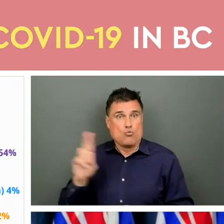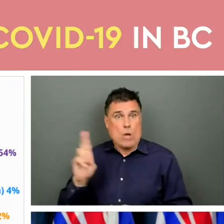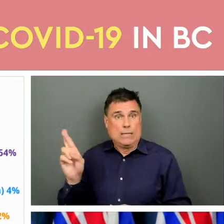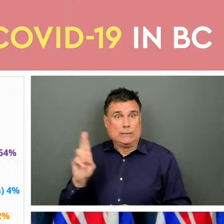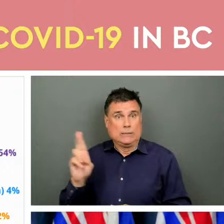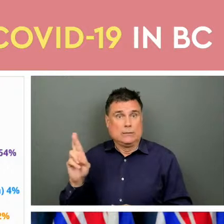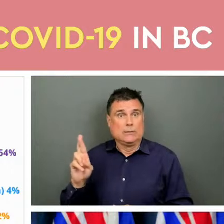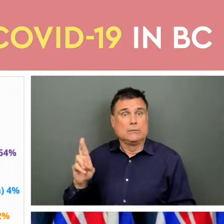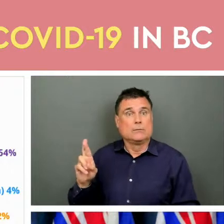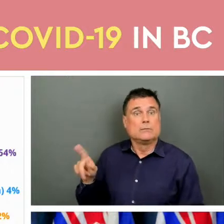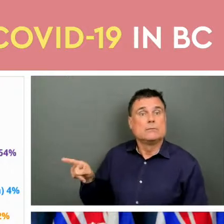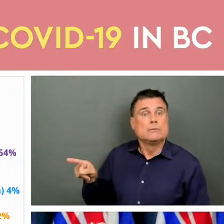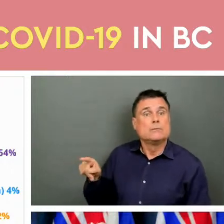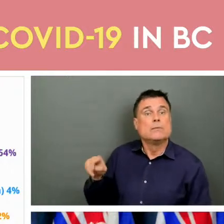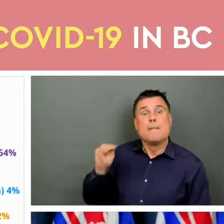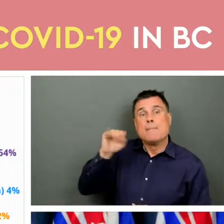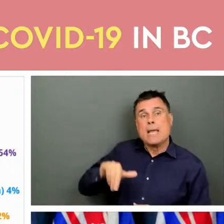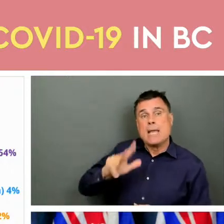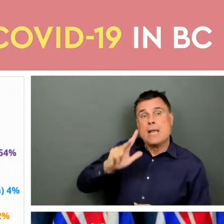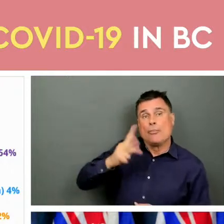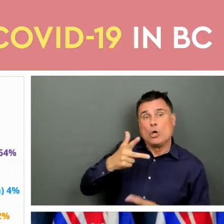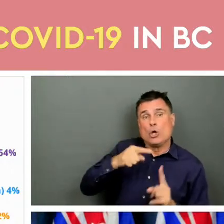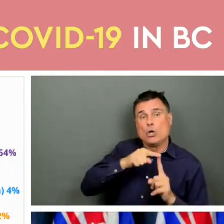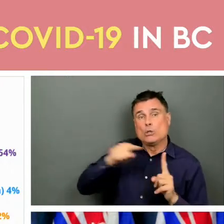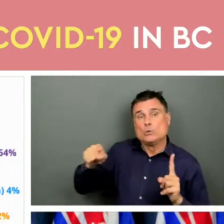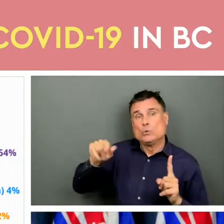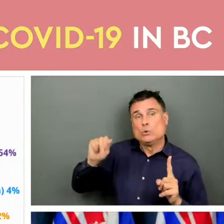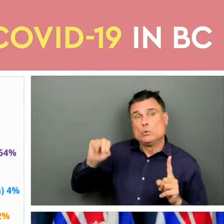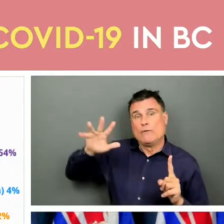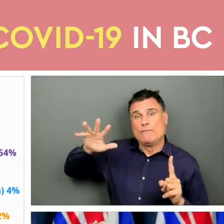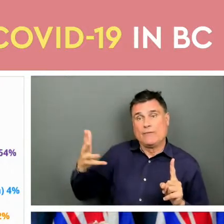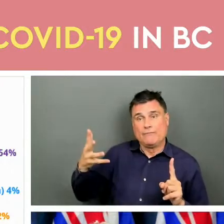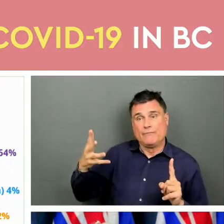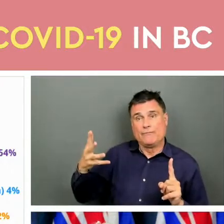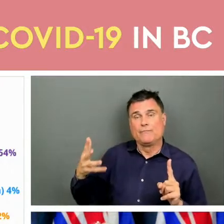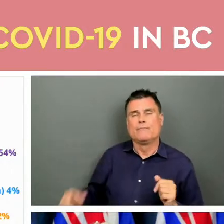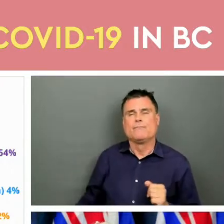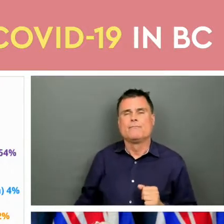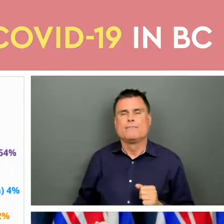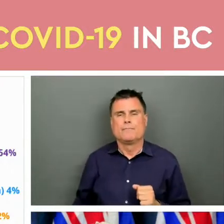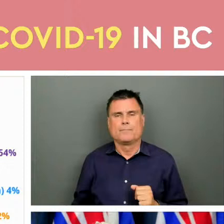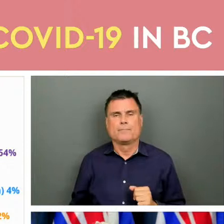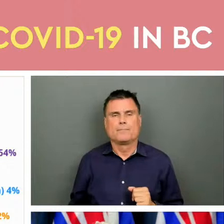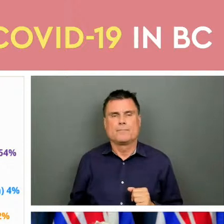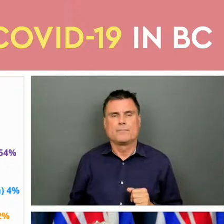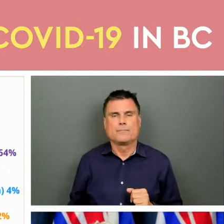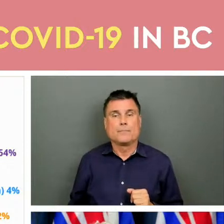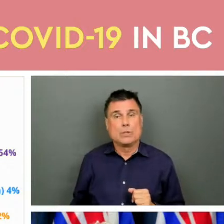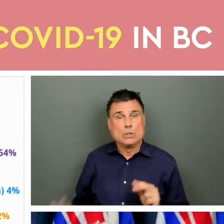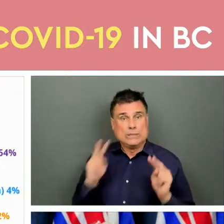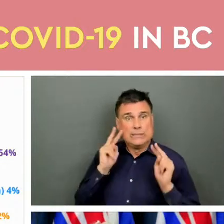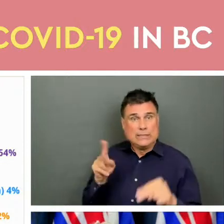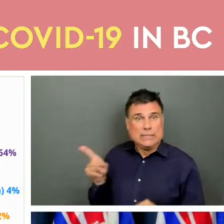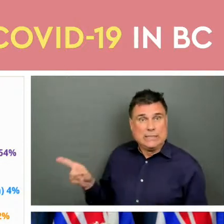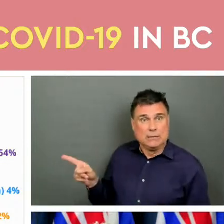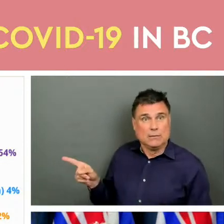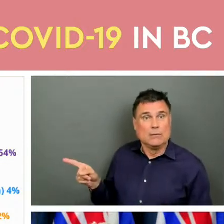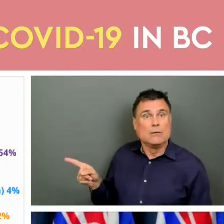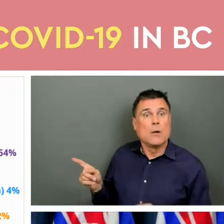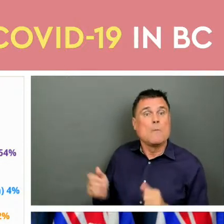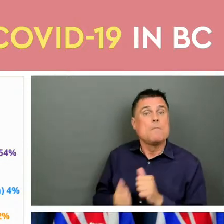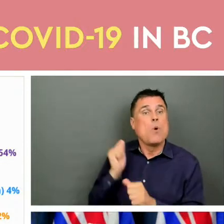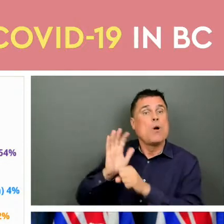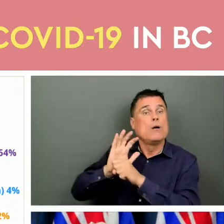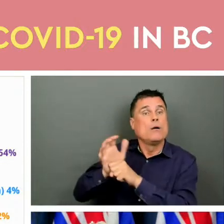May 3rd to June 5th. And we can see that the predominant strains that we're seeing circulating are